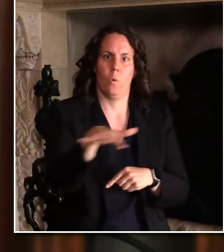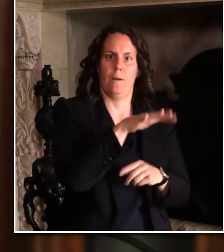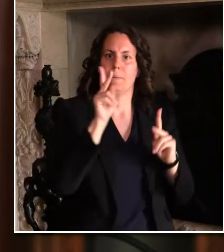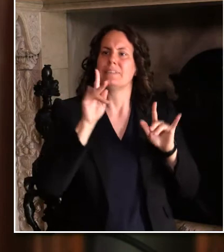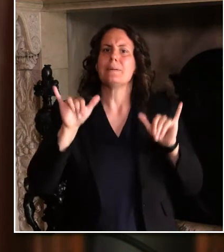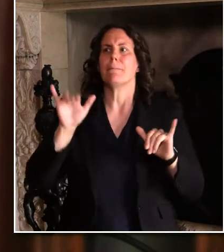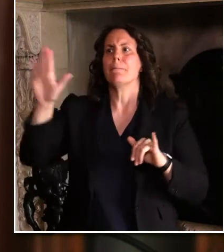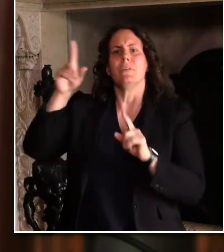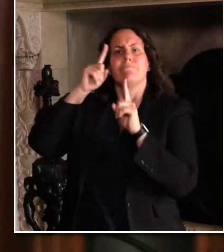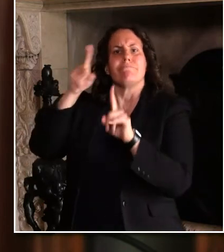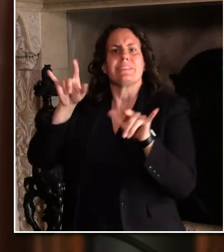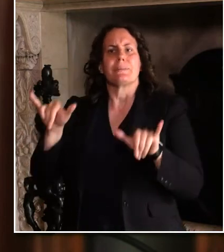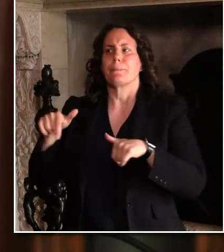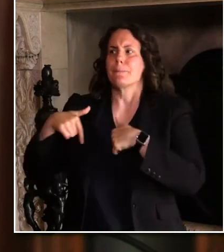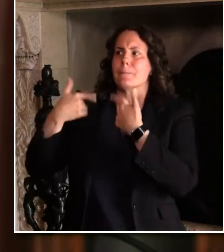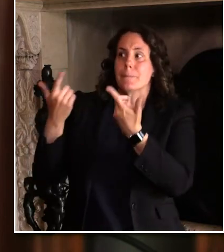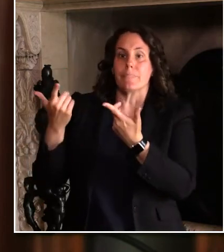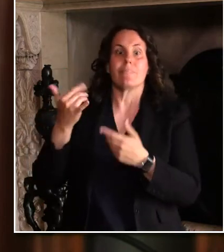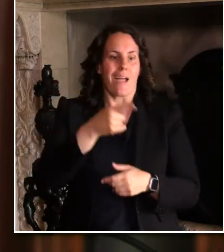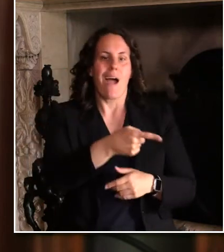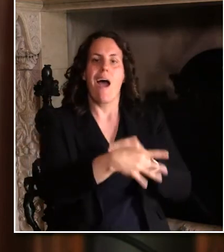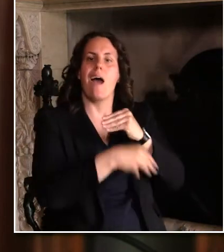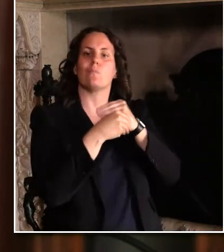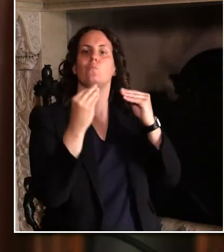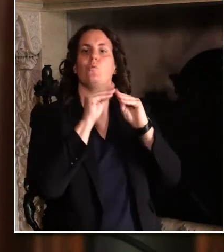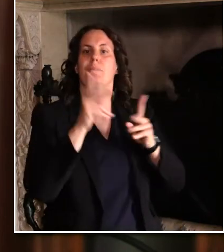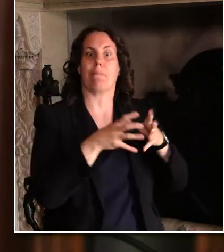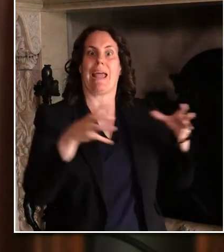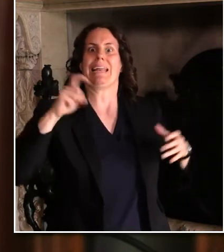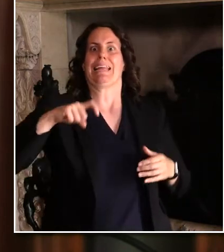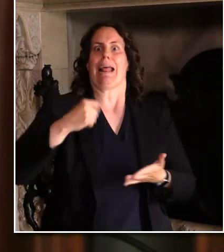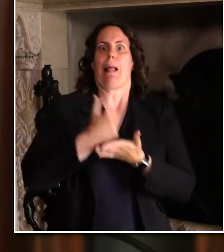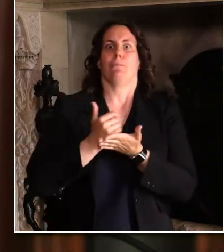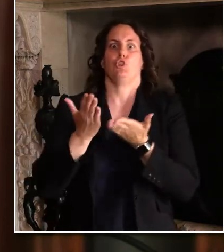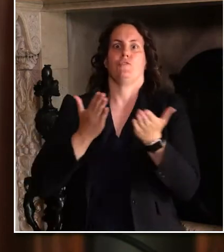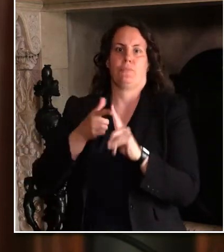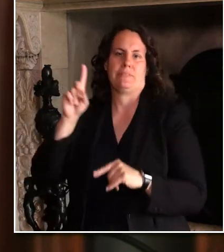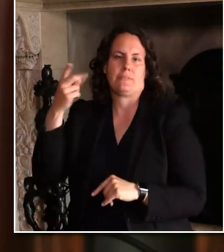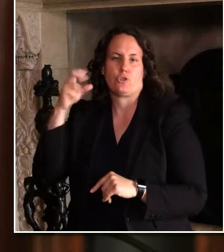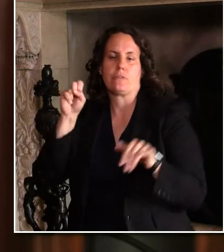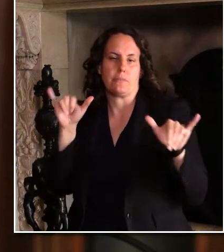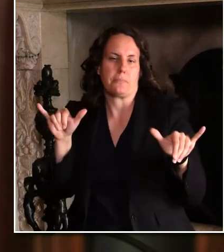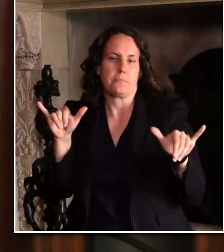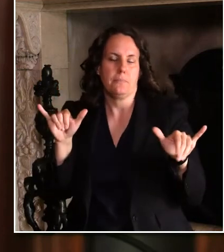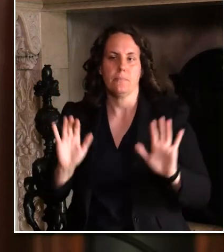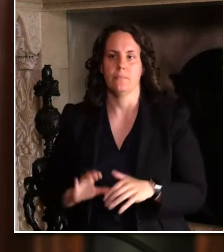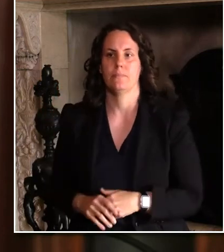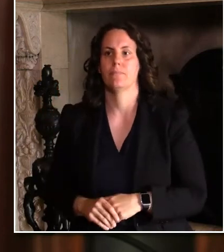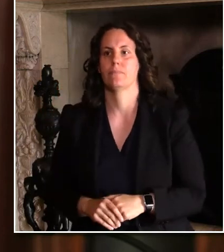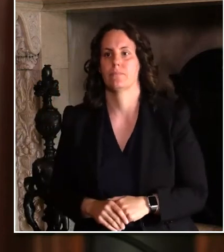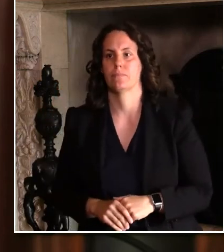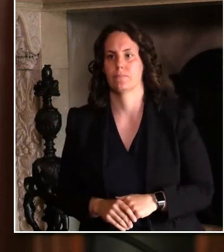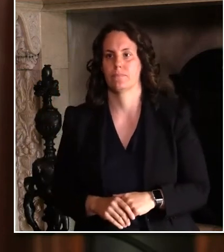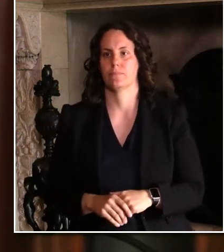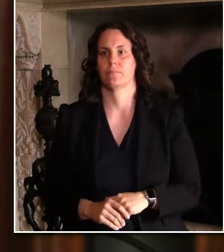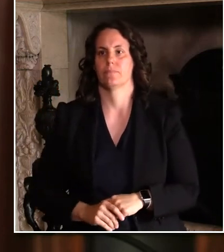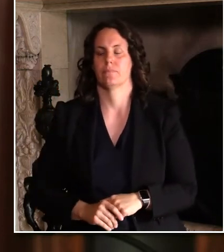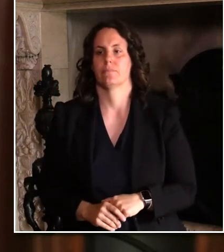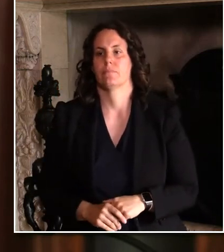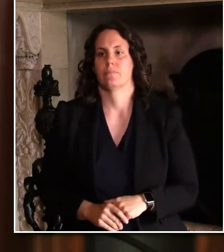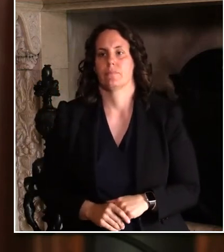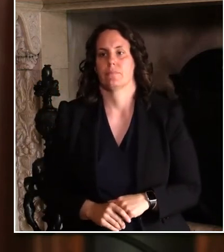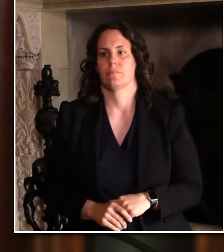has also continued because it is essential work, certainly, to support families who need Badger Care, to support families